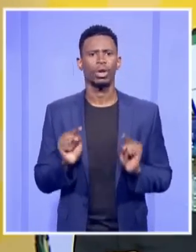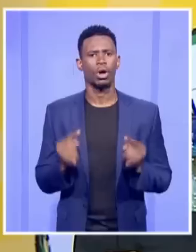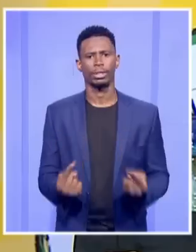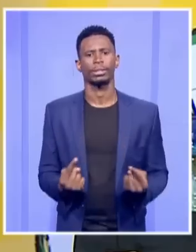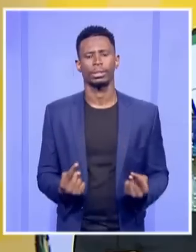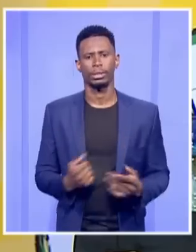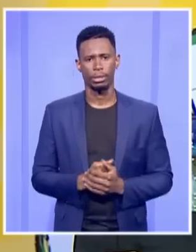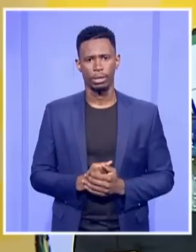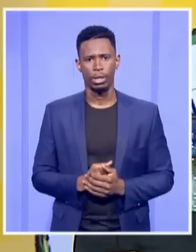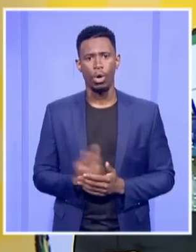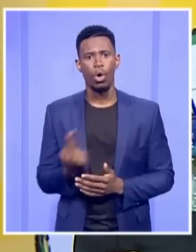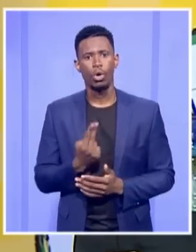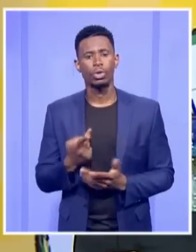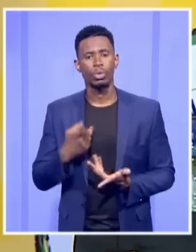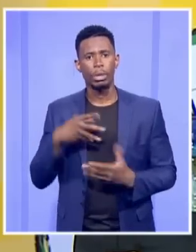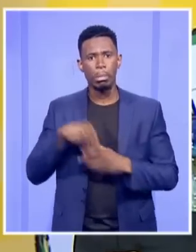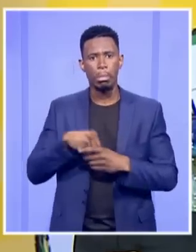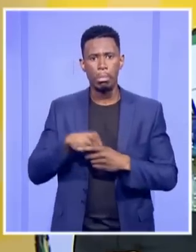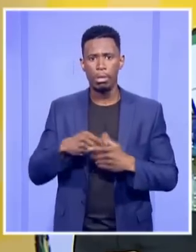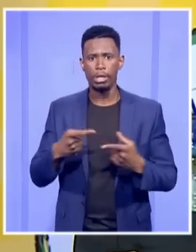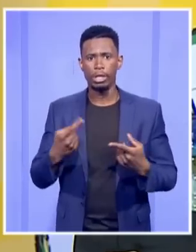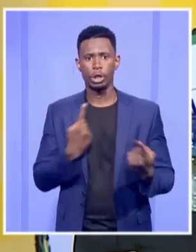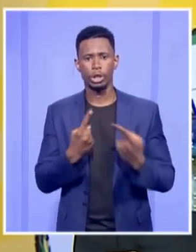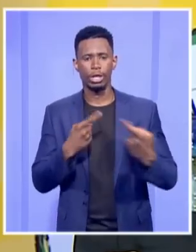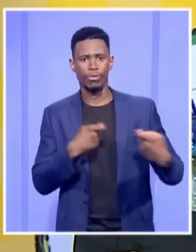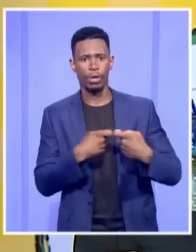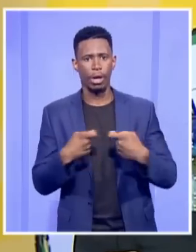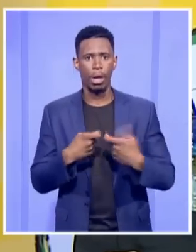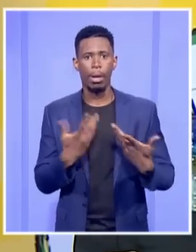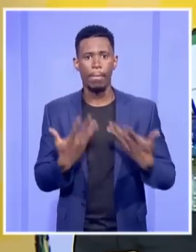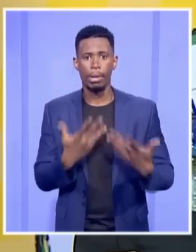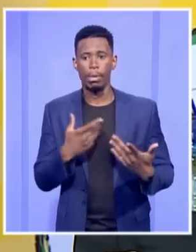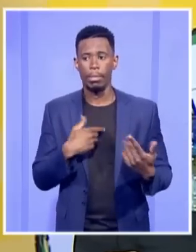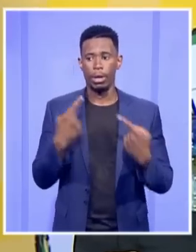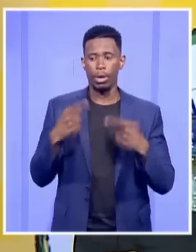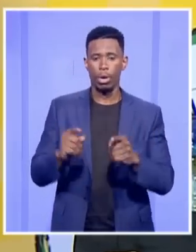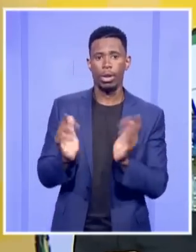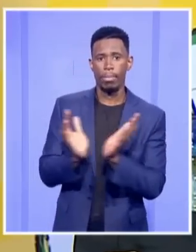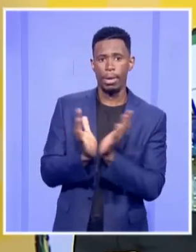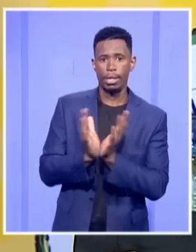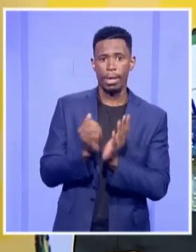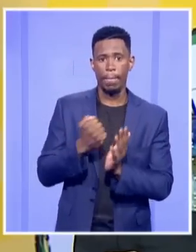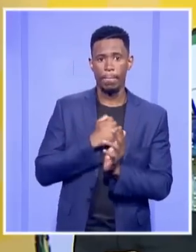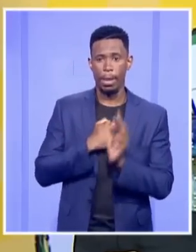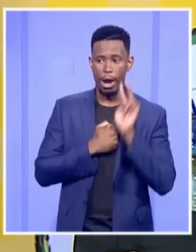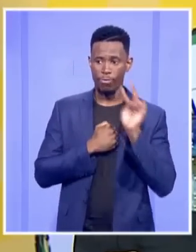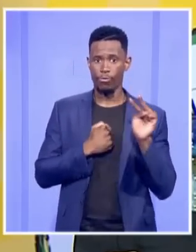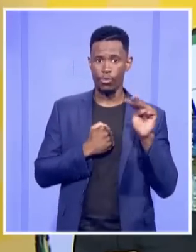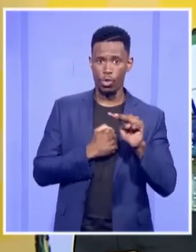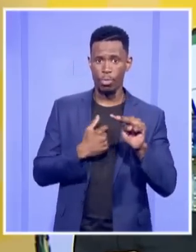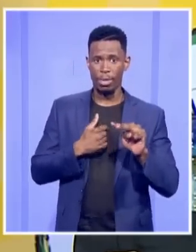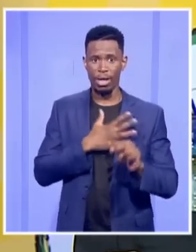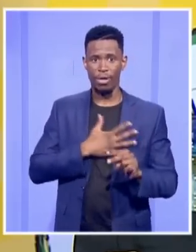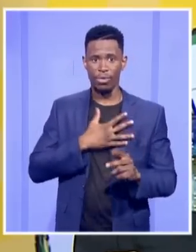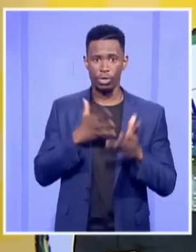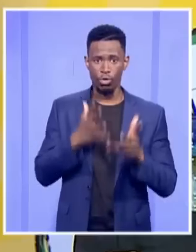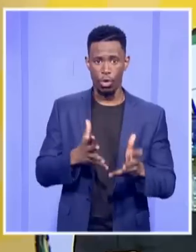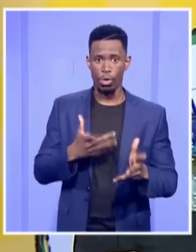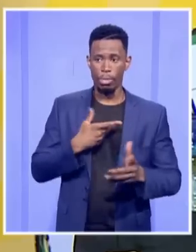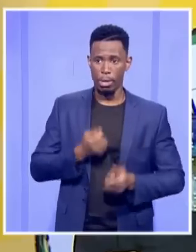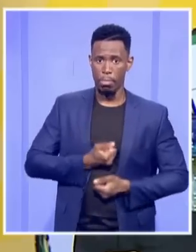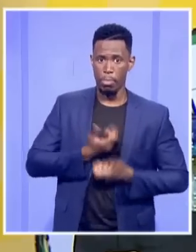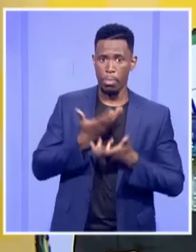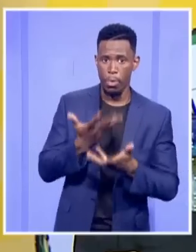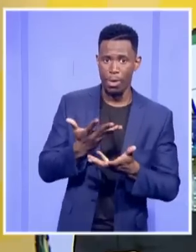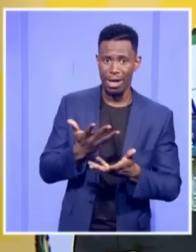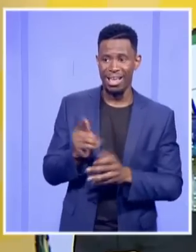It doesn't mean that if you go to a meeting and held a specific view, if you raised that view in the meeting and that view is